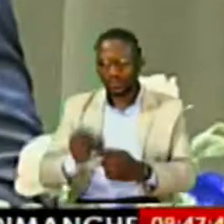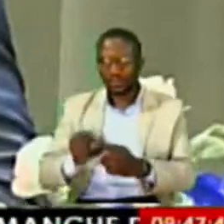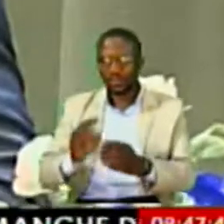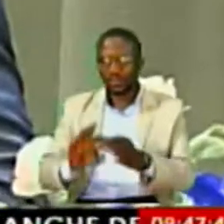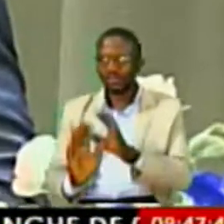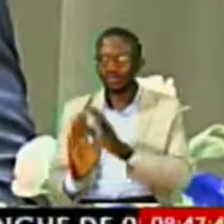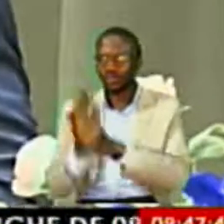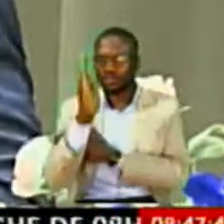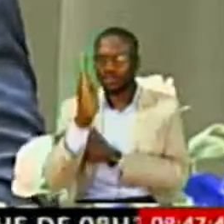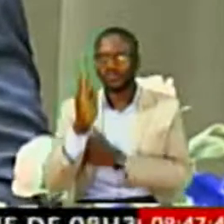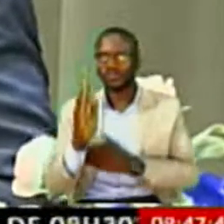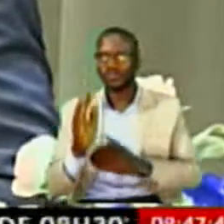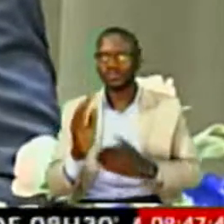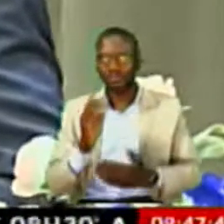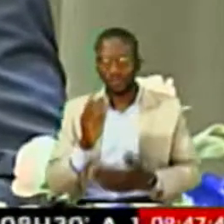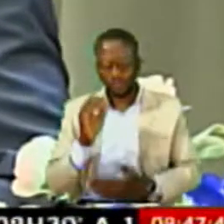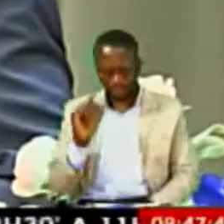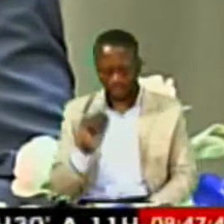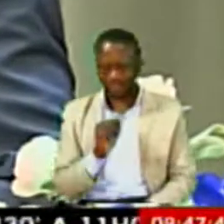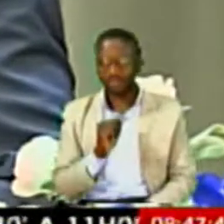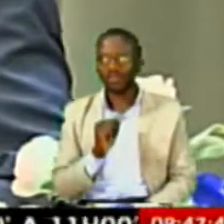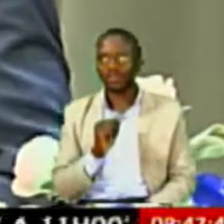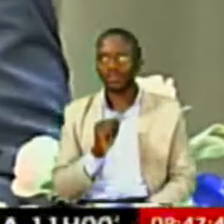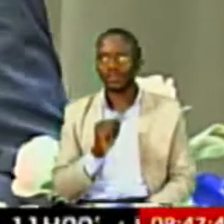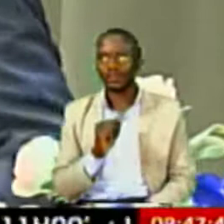God. Ah, yes.